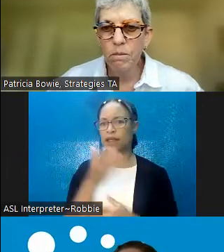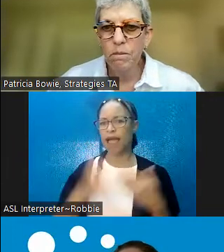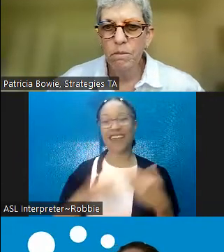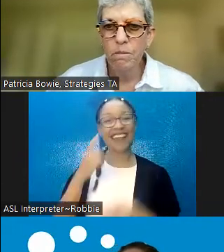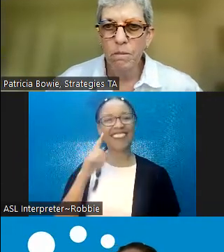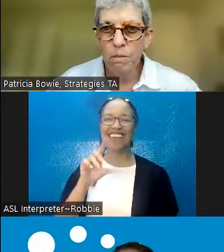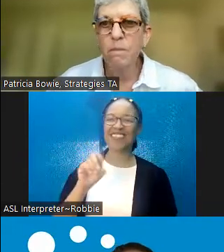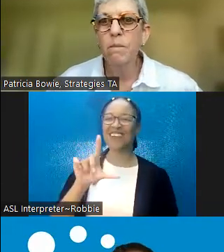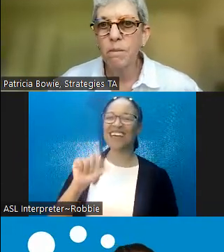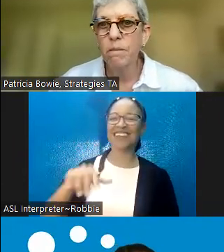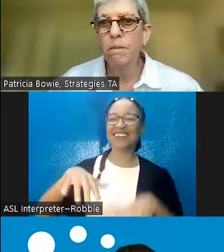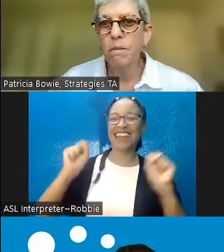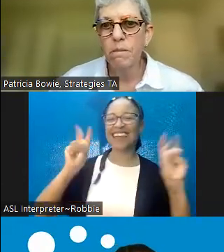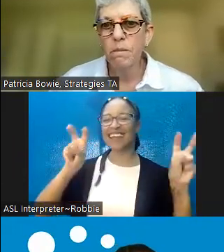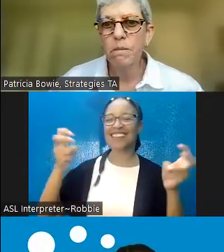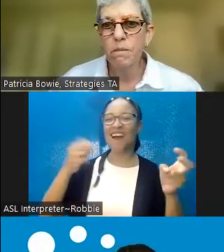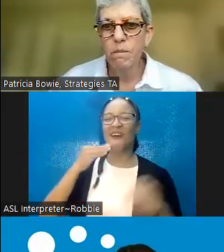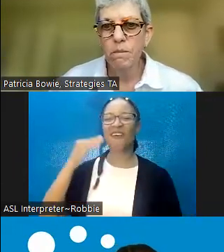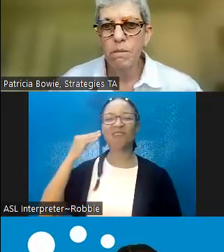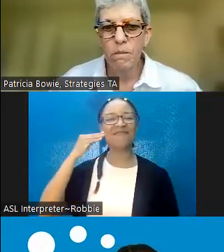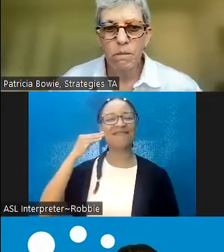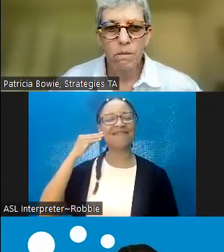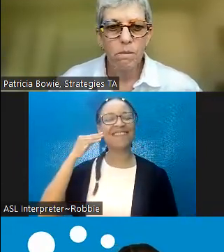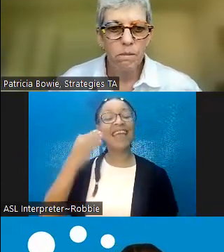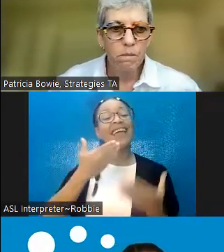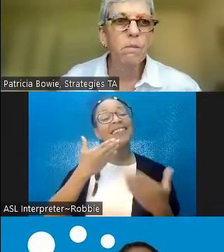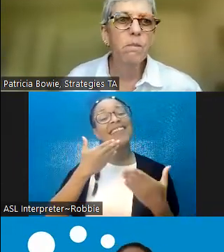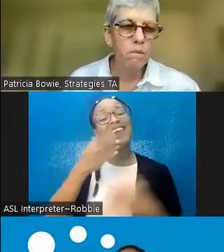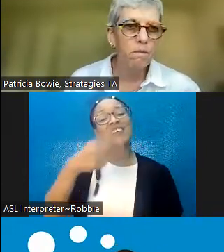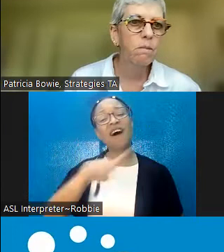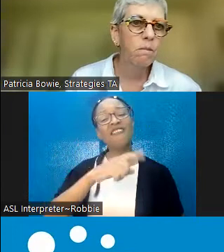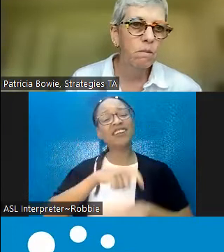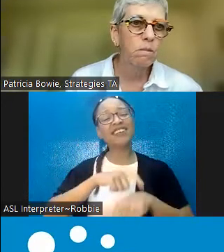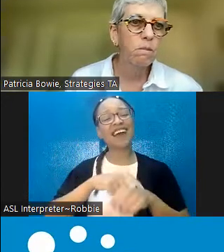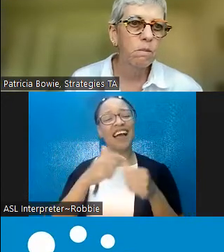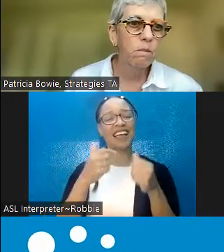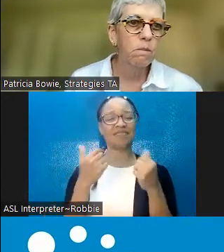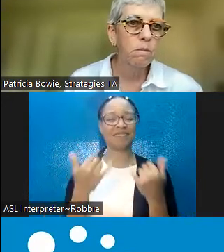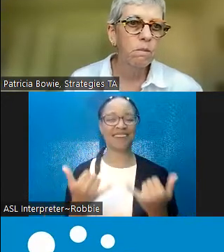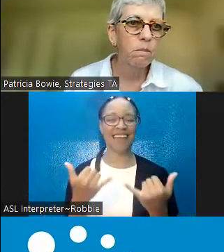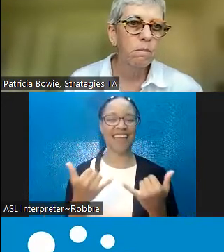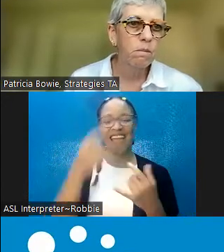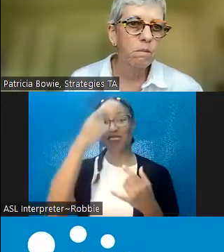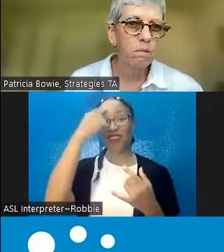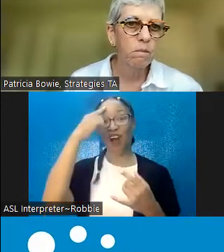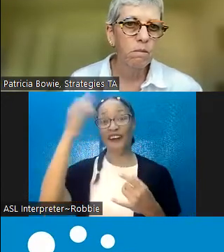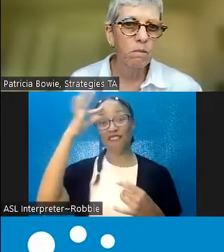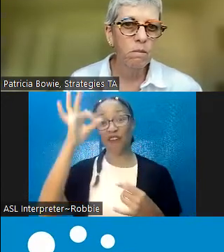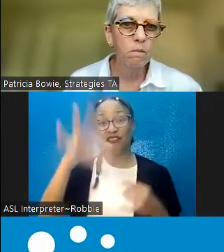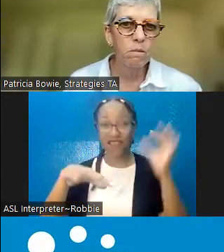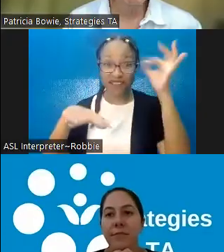us home. Yeah, just want to thank you all for your time today and your thoughtful input. It's incredibly